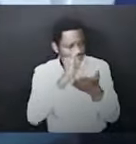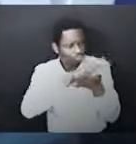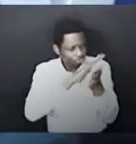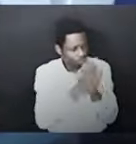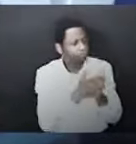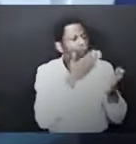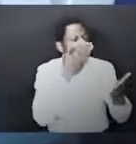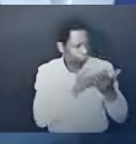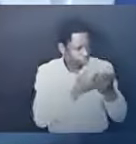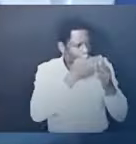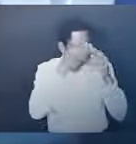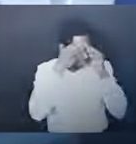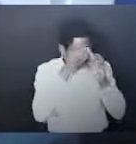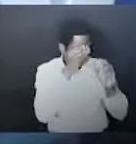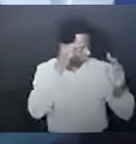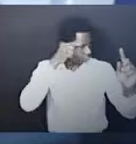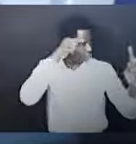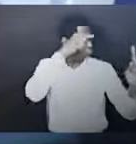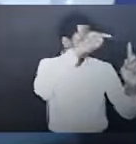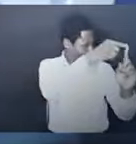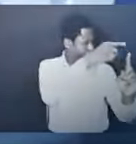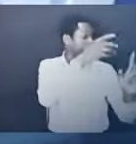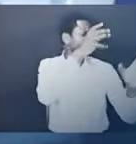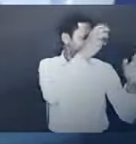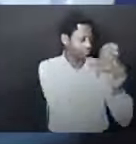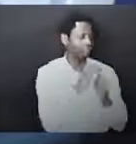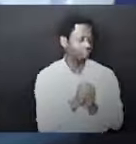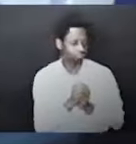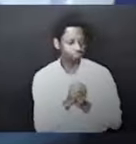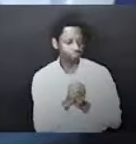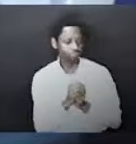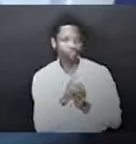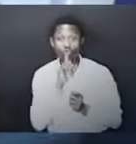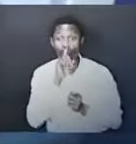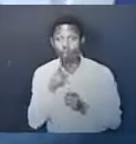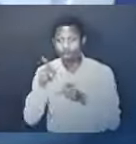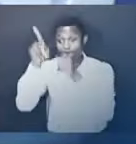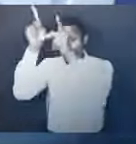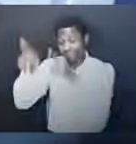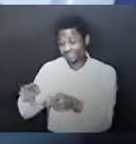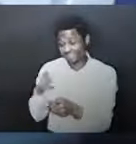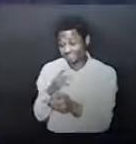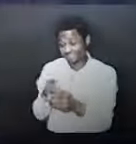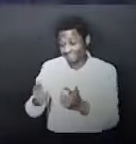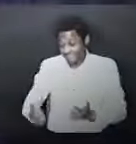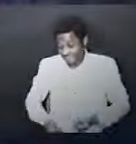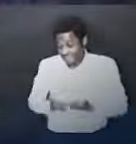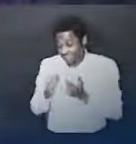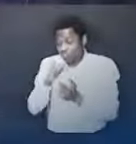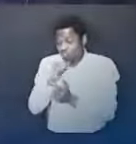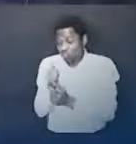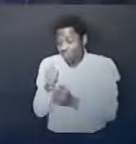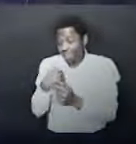direction. In fact, a life without a vision is like a ship without a rudder.